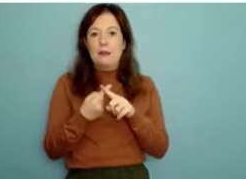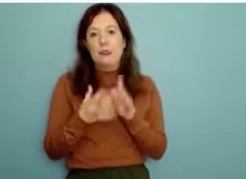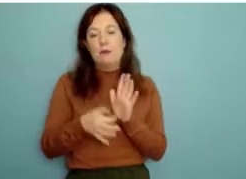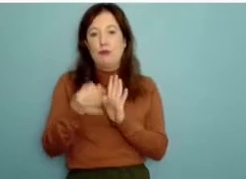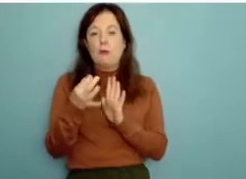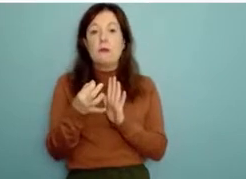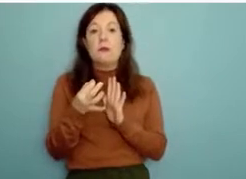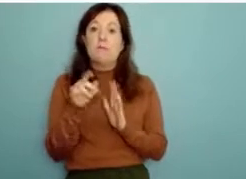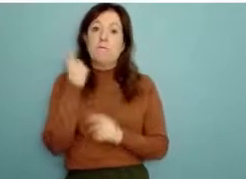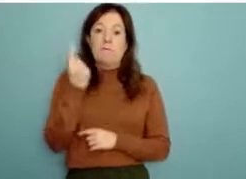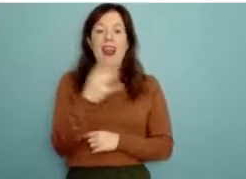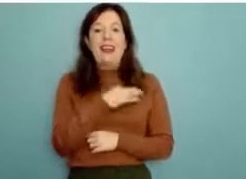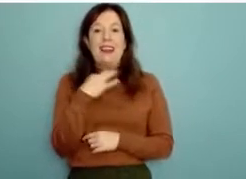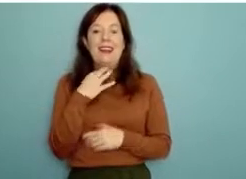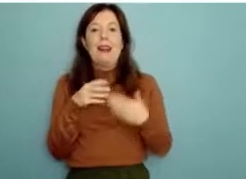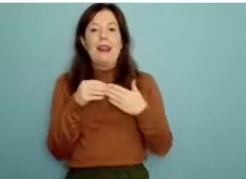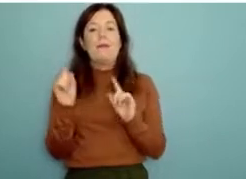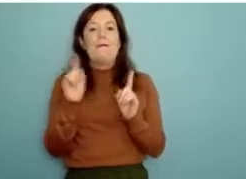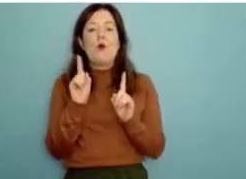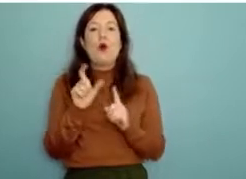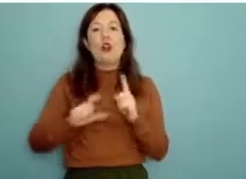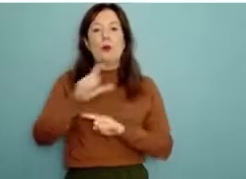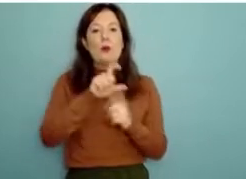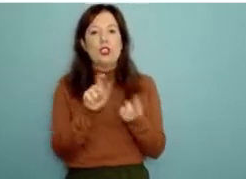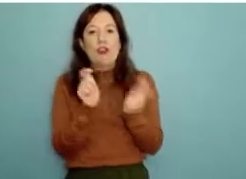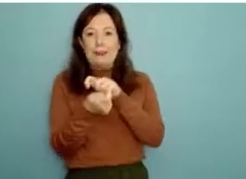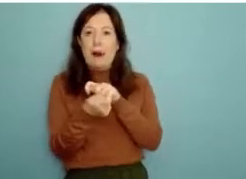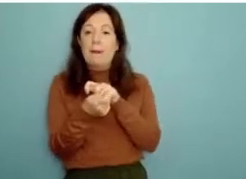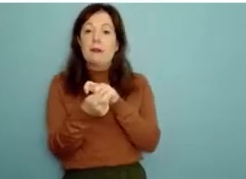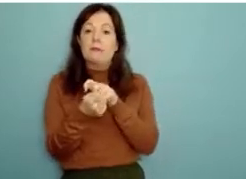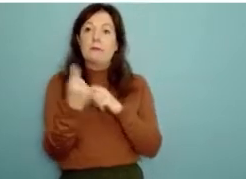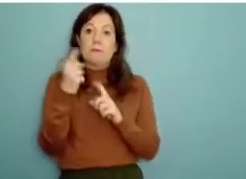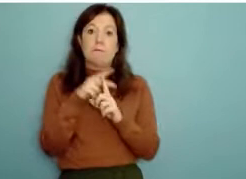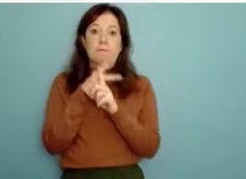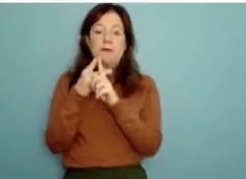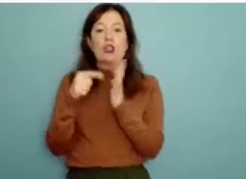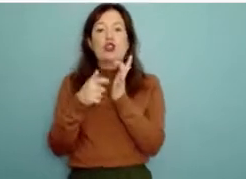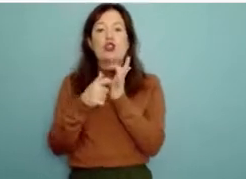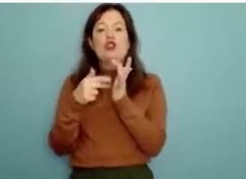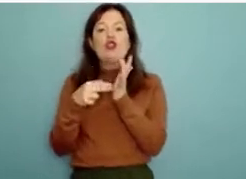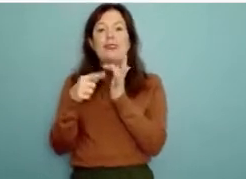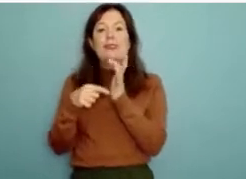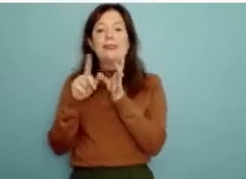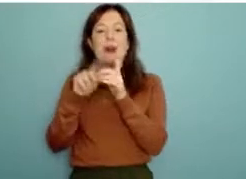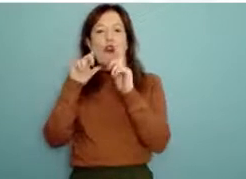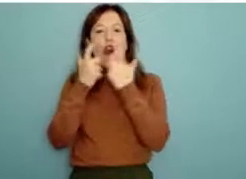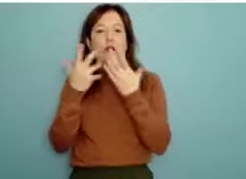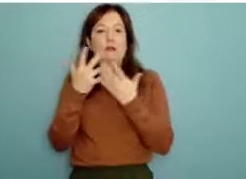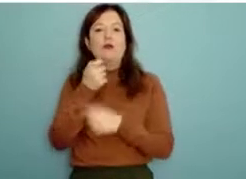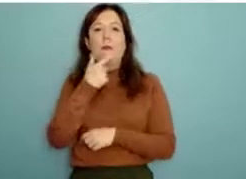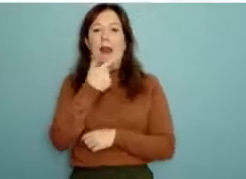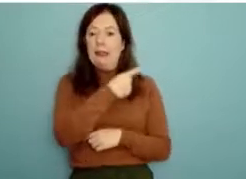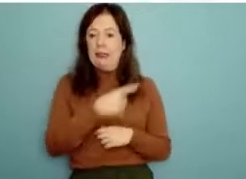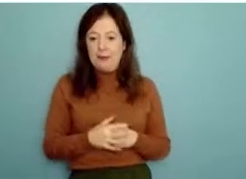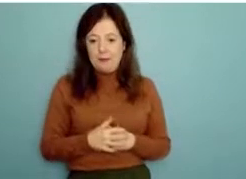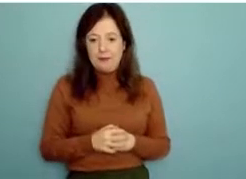is a clinical lead for community transformation and visiting professor at Trinity College Dublin. Alison, thank you so much for